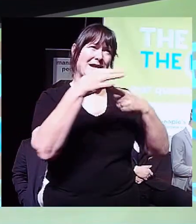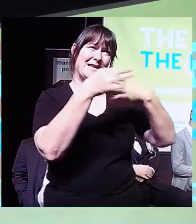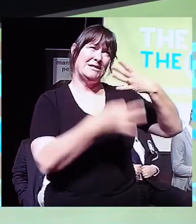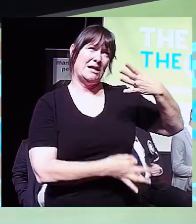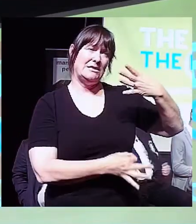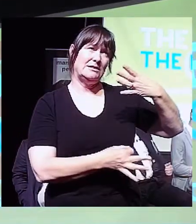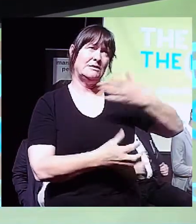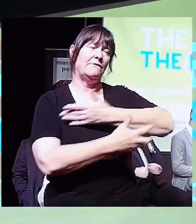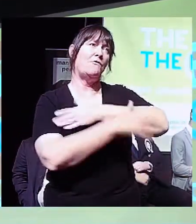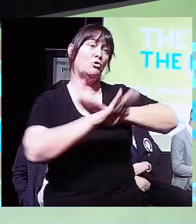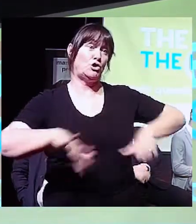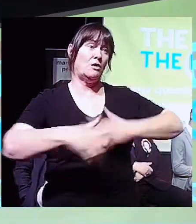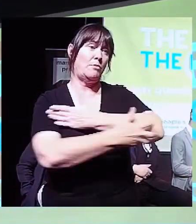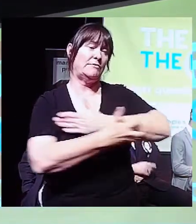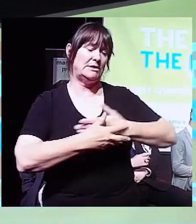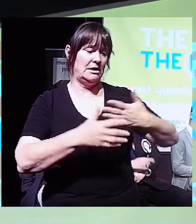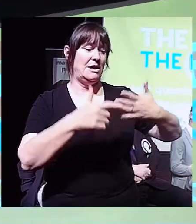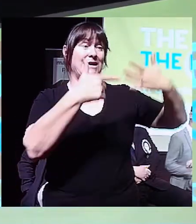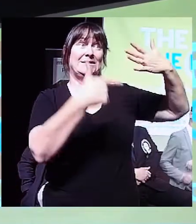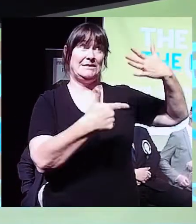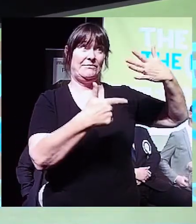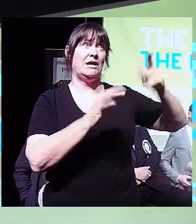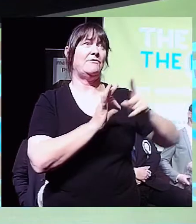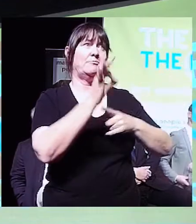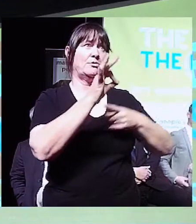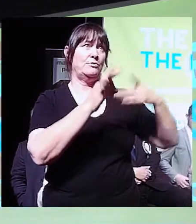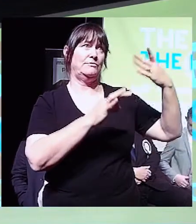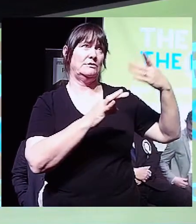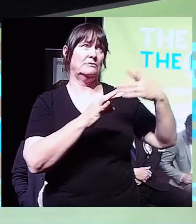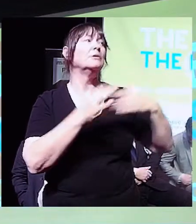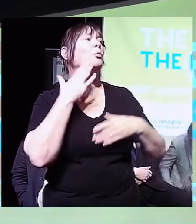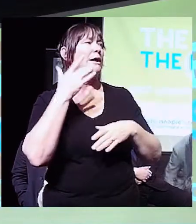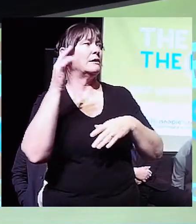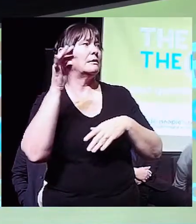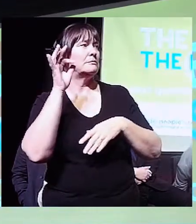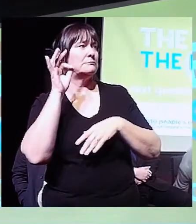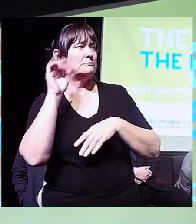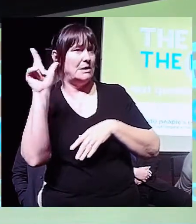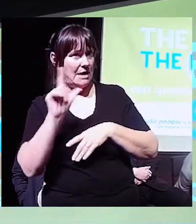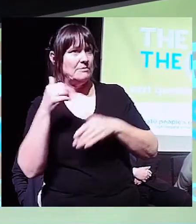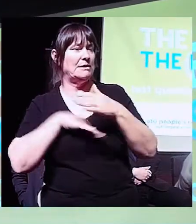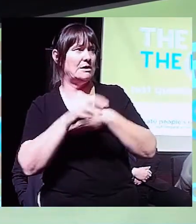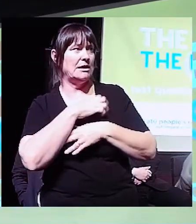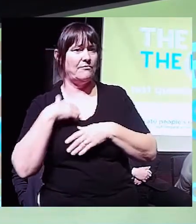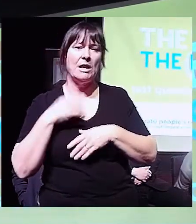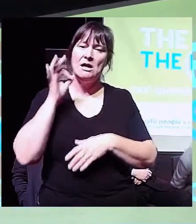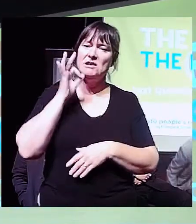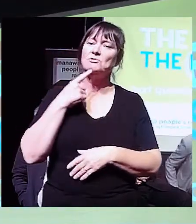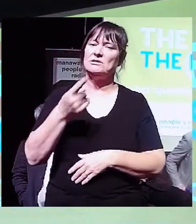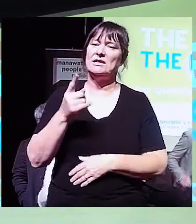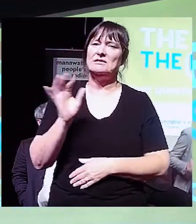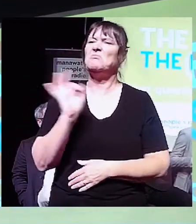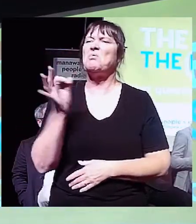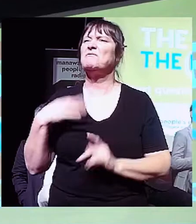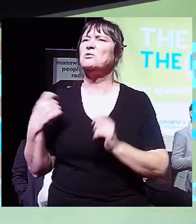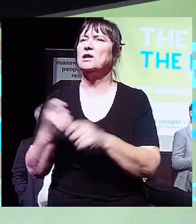child poverty. 7 of those indicators have improved whilst we've been in government. National would actually like to suggest that they haven't, but that's